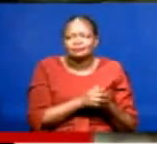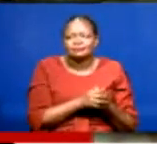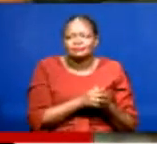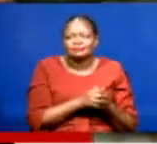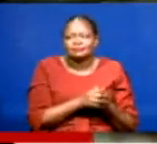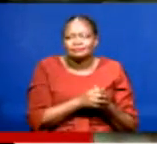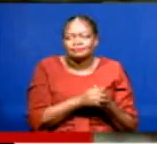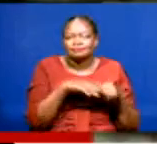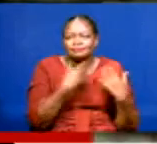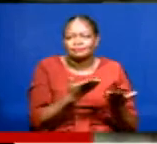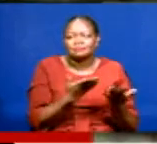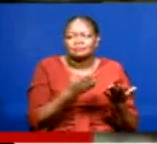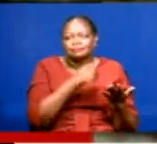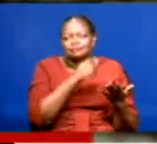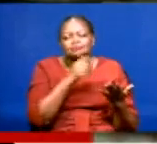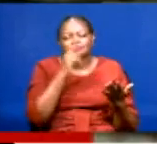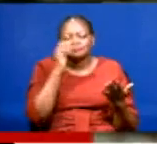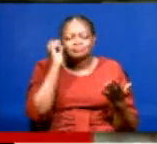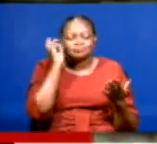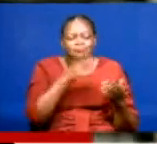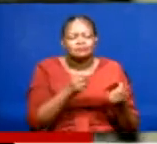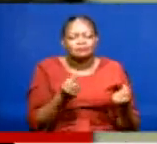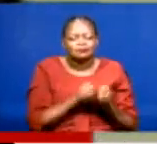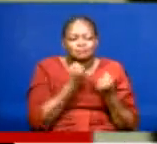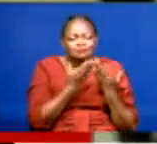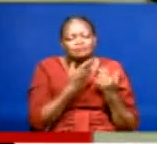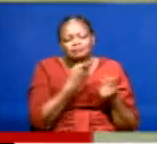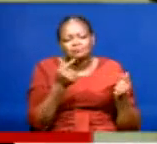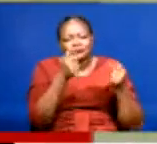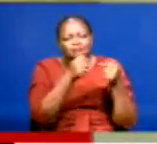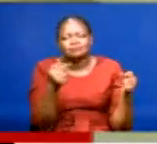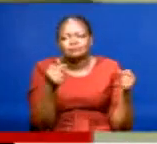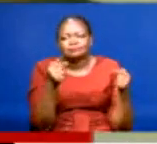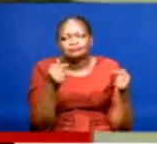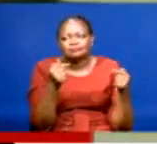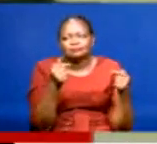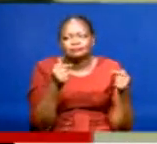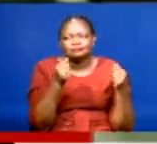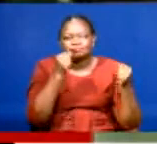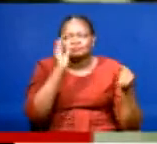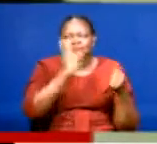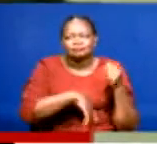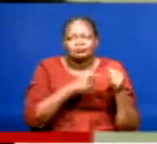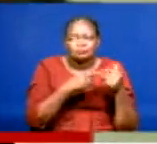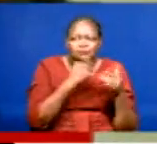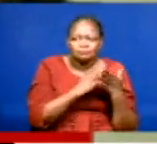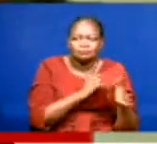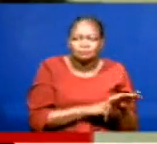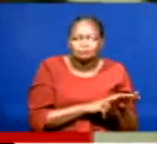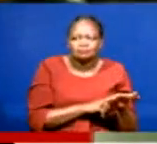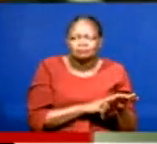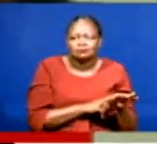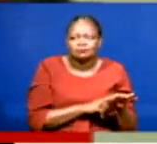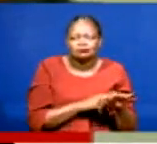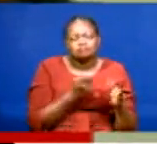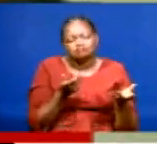you never know how the sparring is going to come out. Maybe your opponent is sometimes stronger than you, or sometimes you become